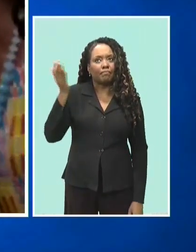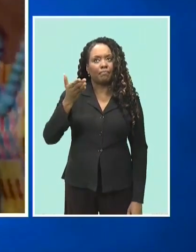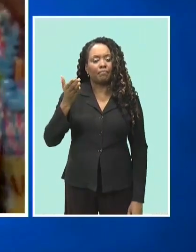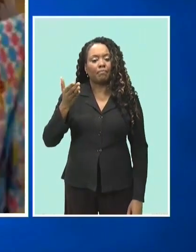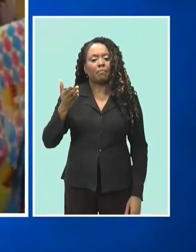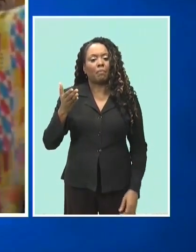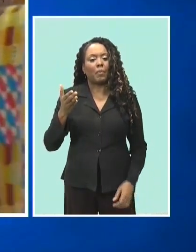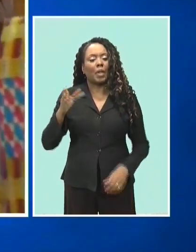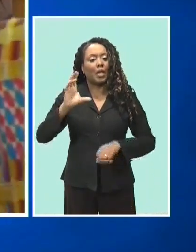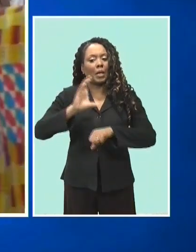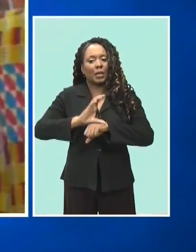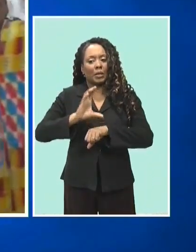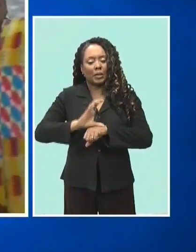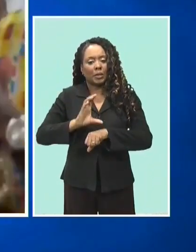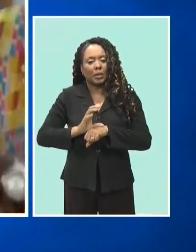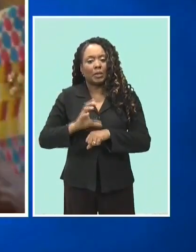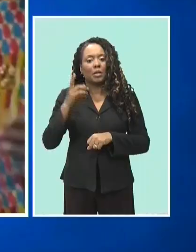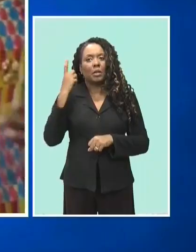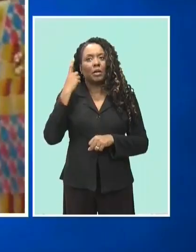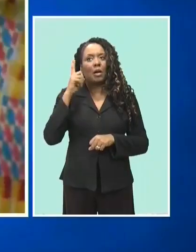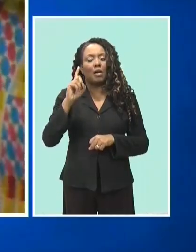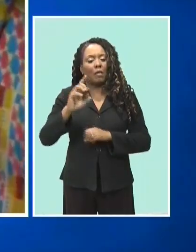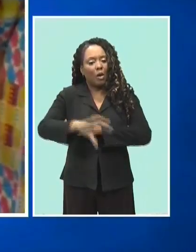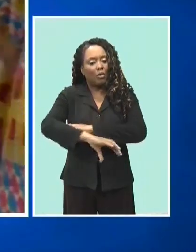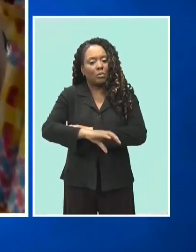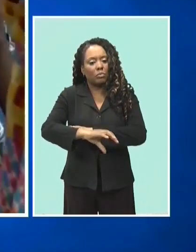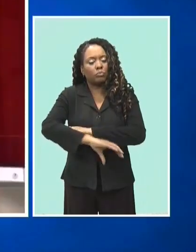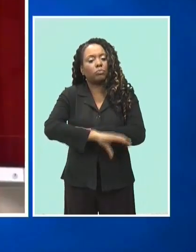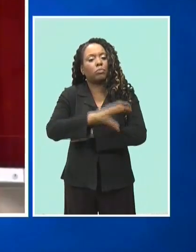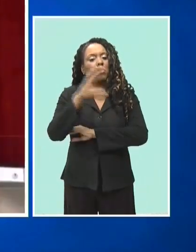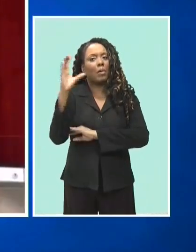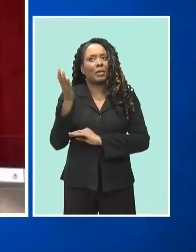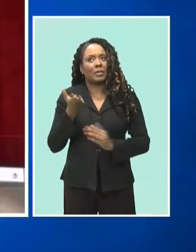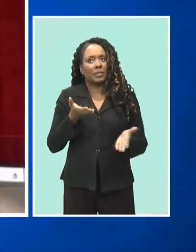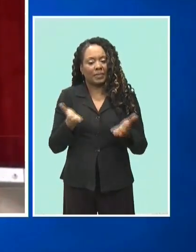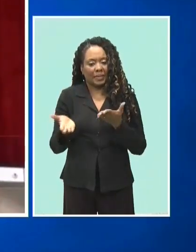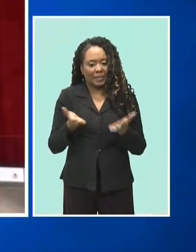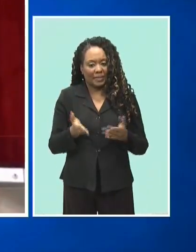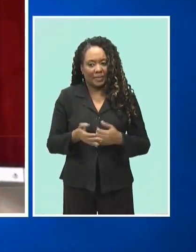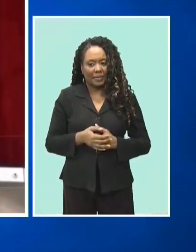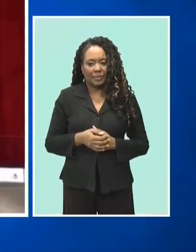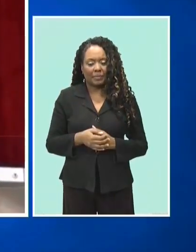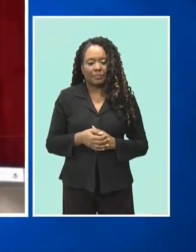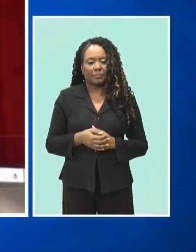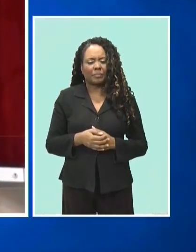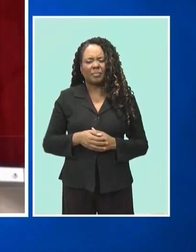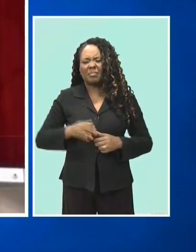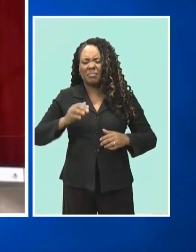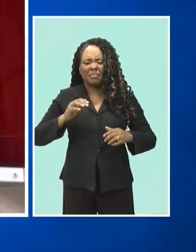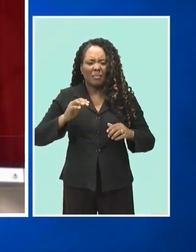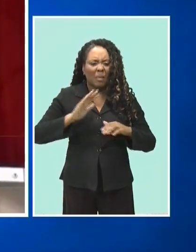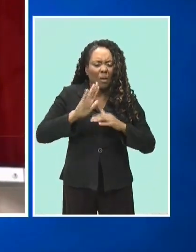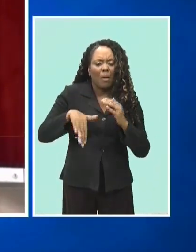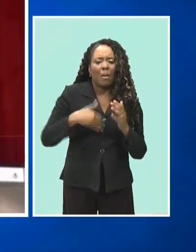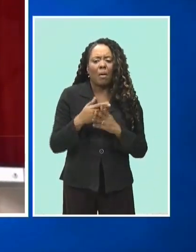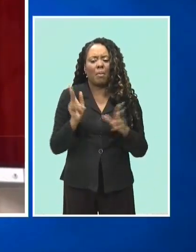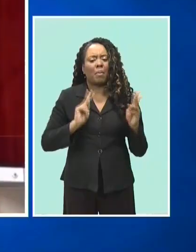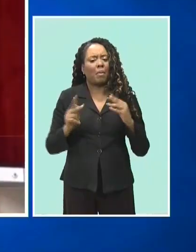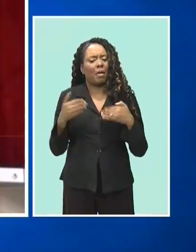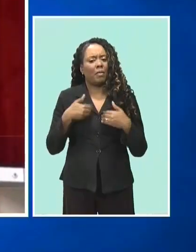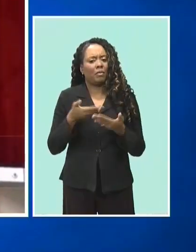Glory Light Tabernacle's Emancipation Sunrise service at Plaisance. Every citizen has the right to free education